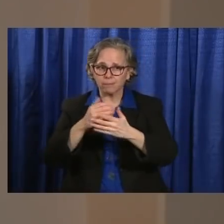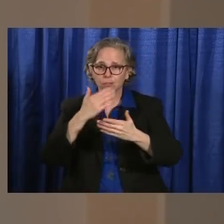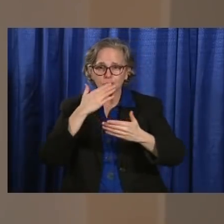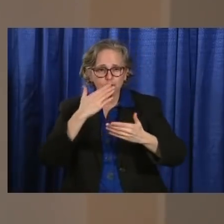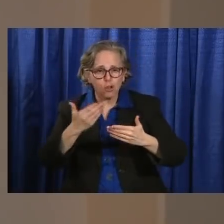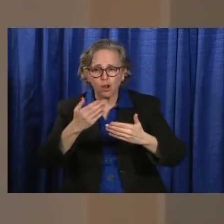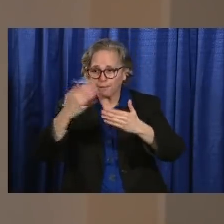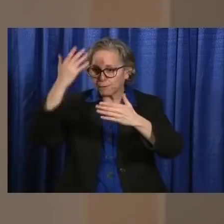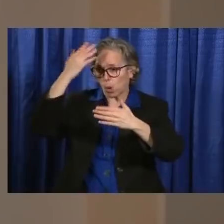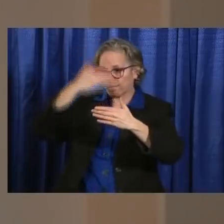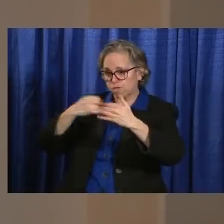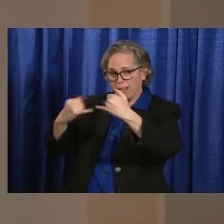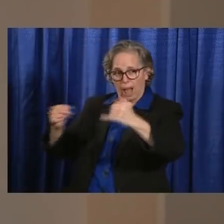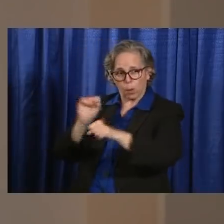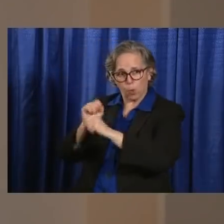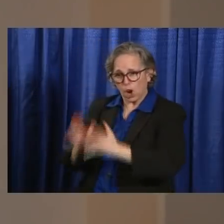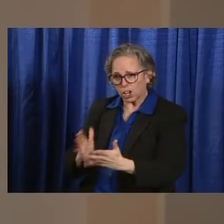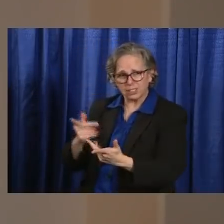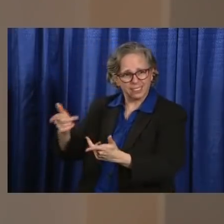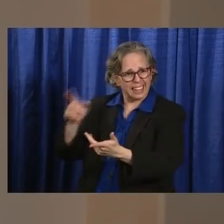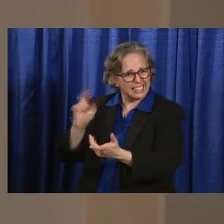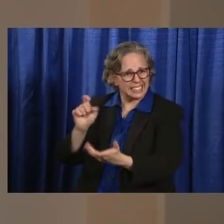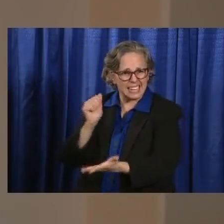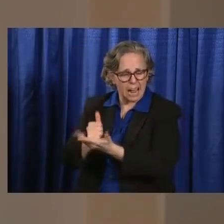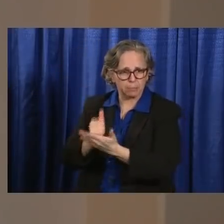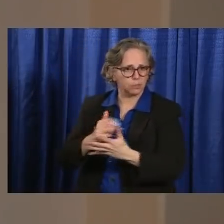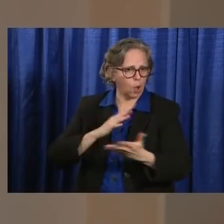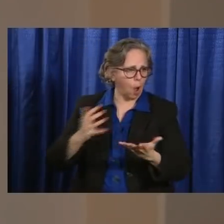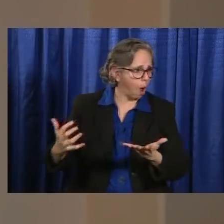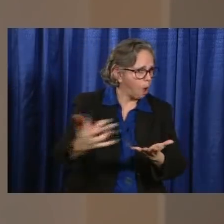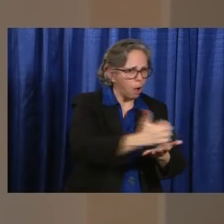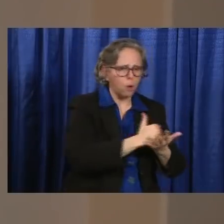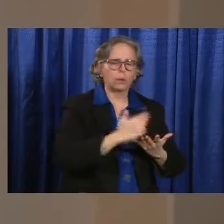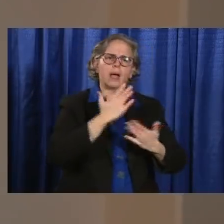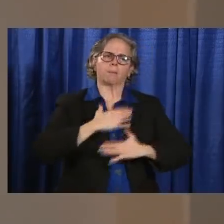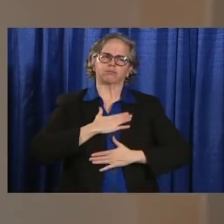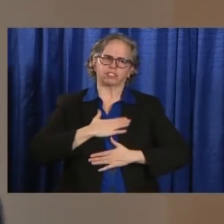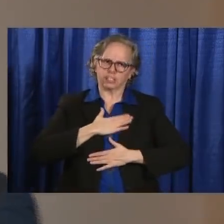So we appreciate all that selflessness that's going on out there across Ohio. Governor?